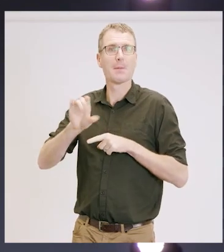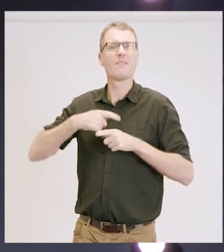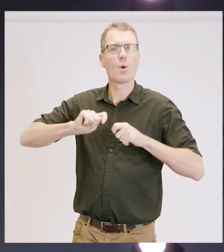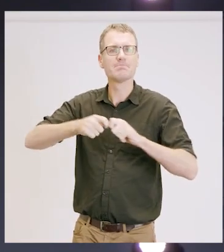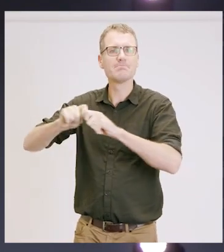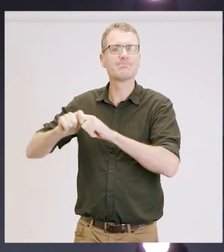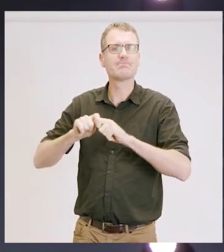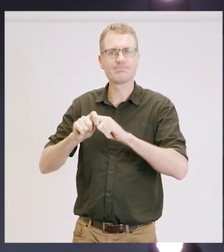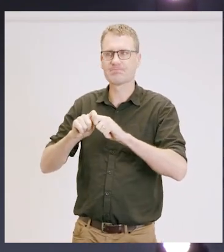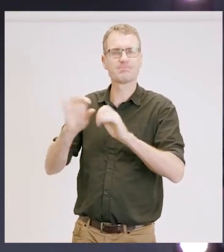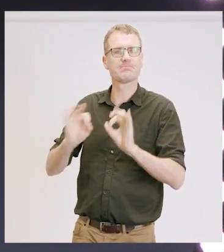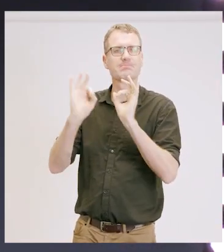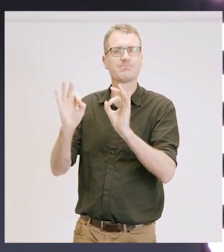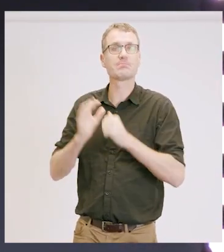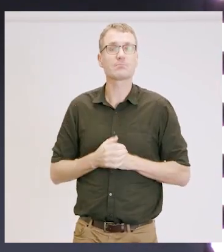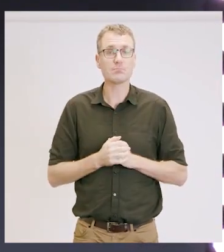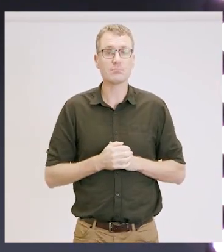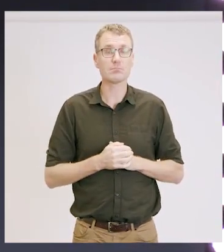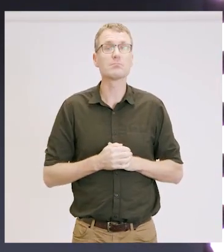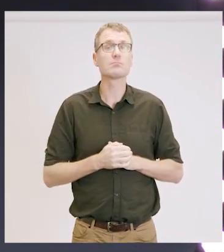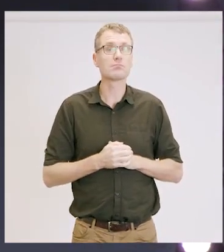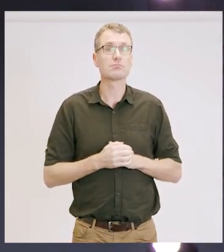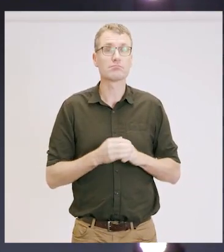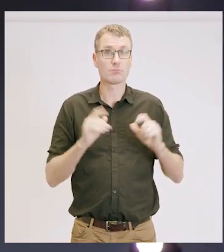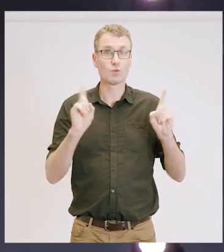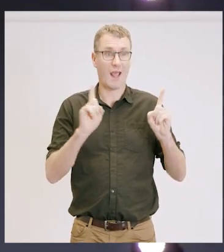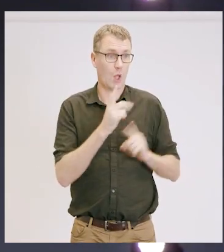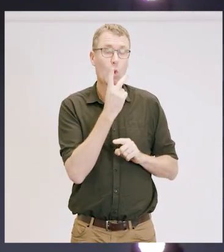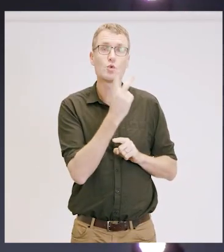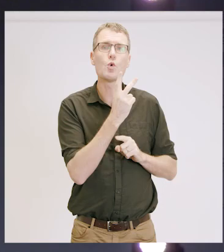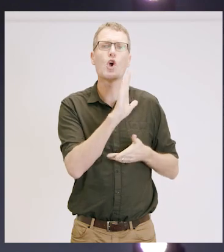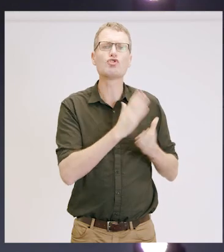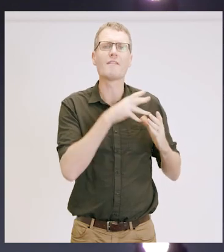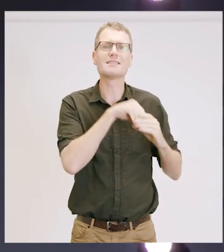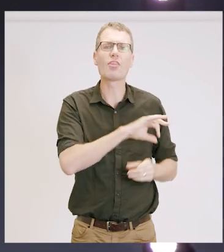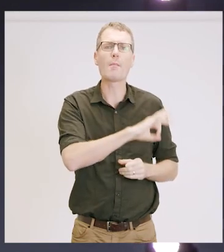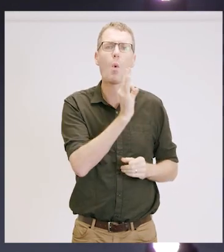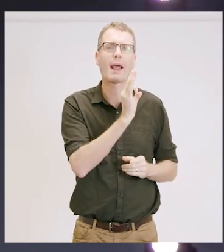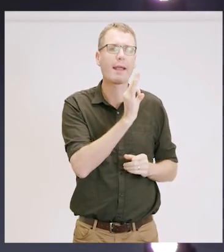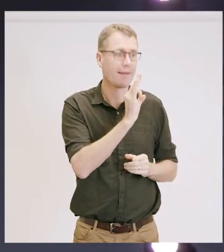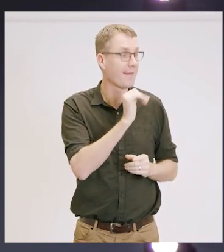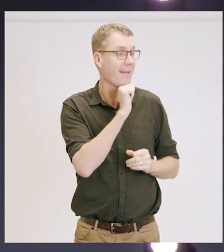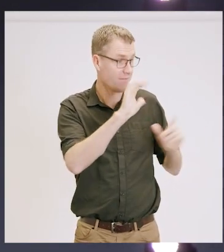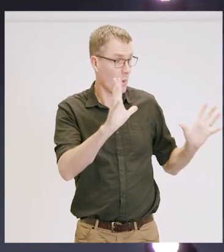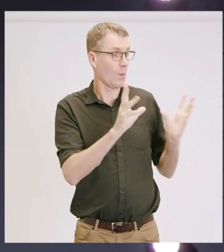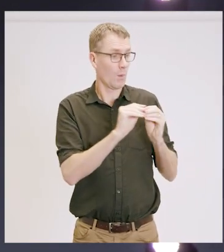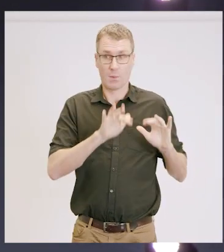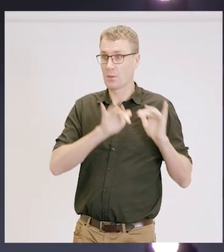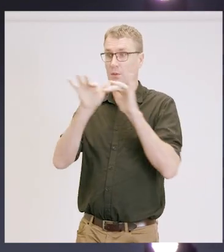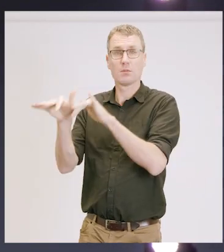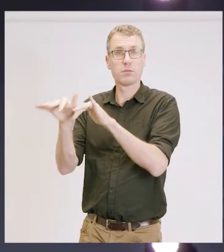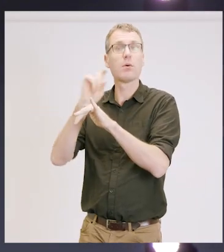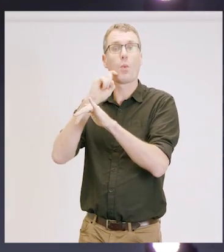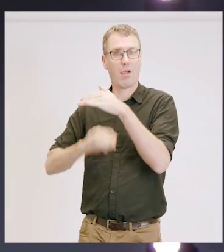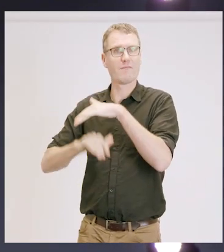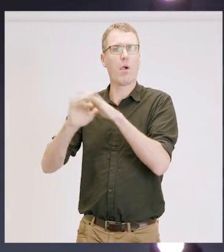two services from the morning, we would pretty much fill up the new auditorium of what we've got. So it's very exciting what God's doing.